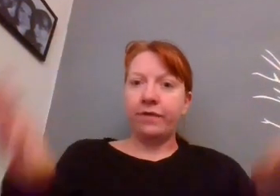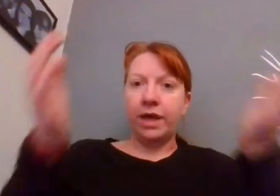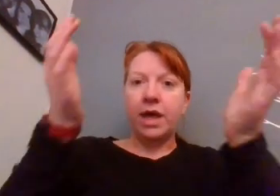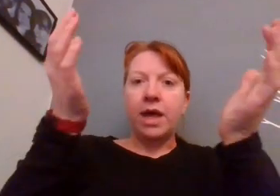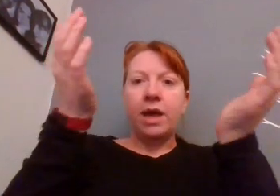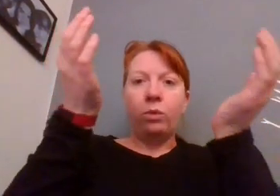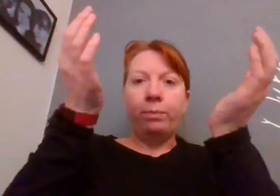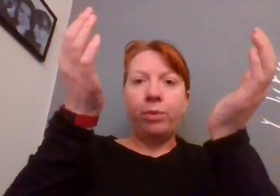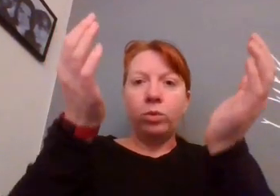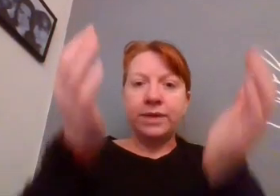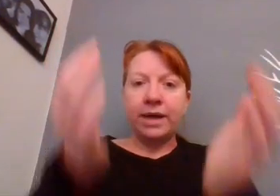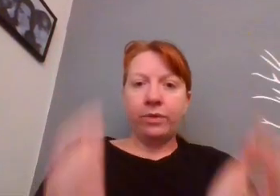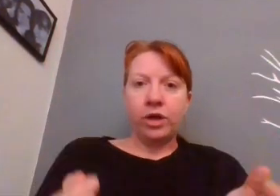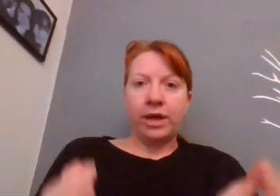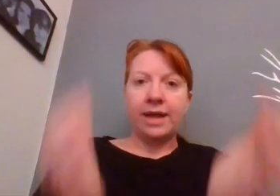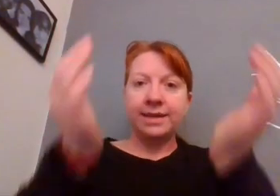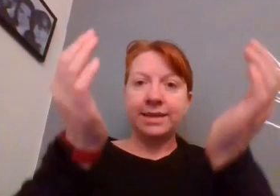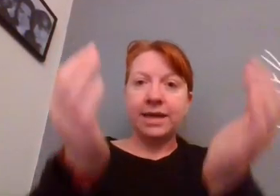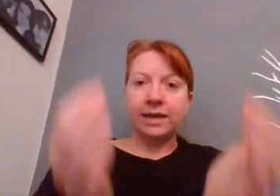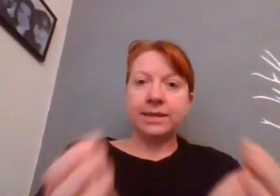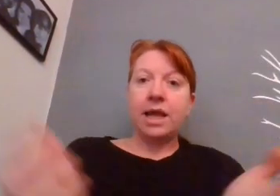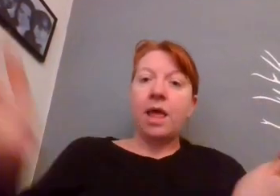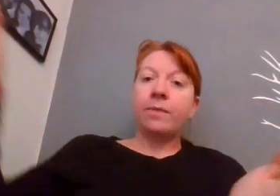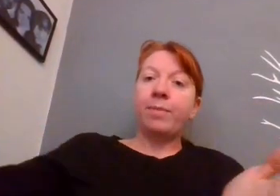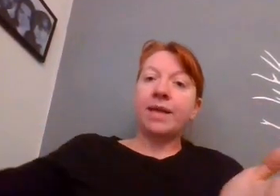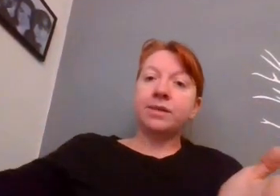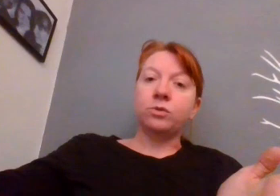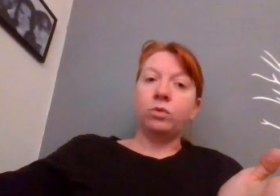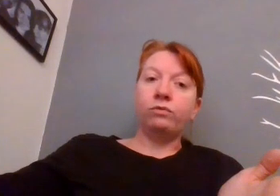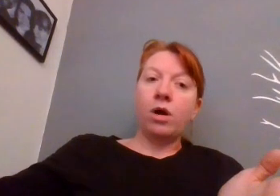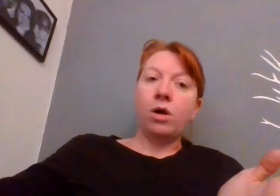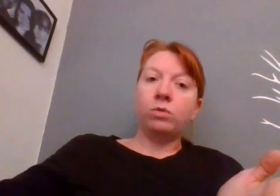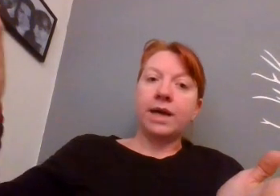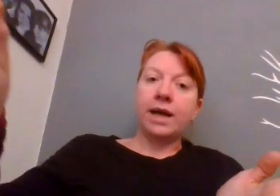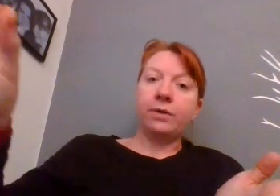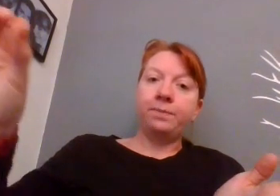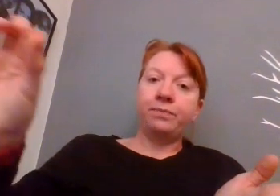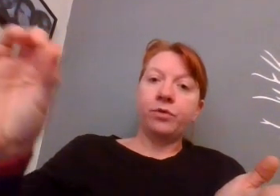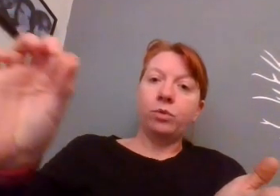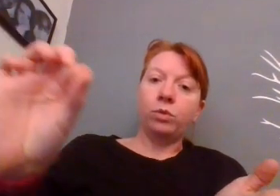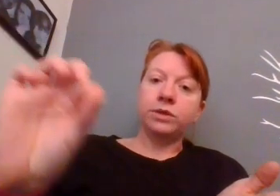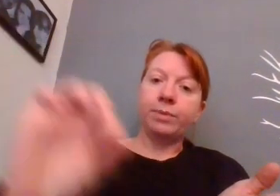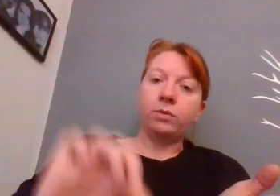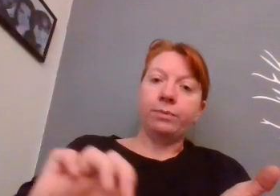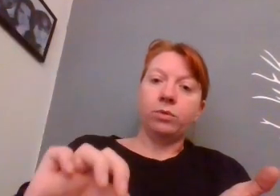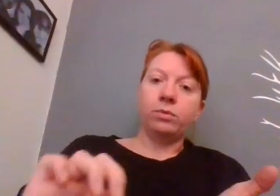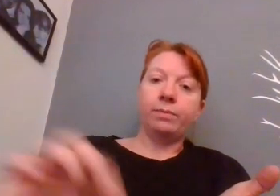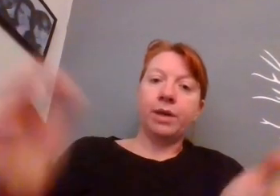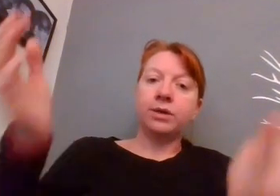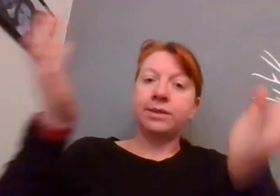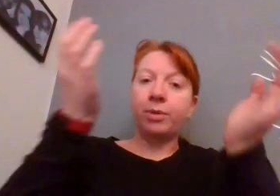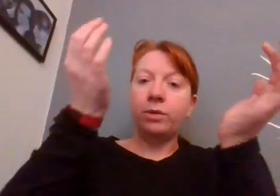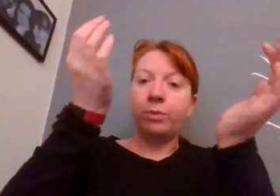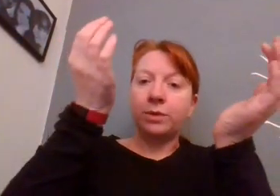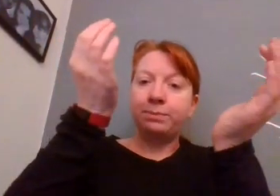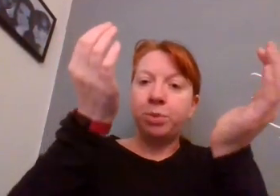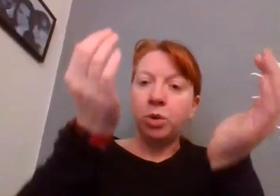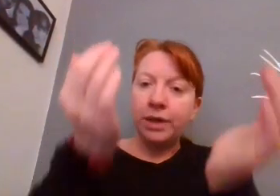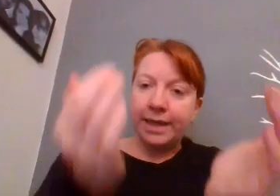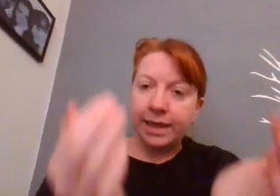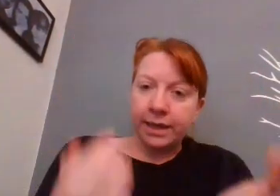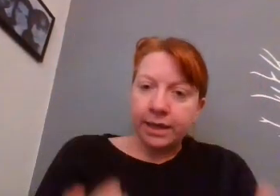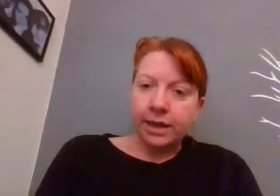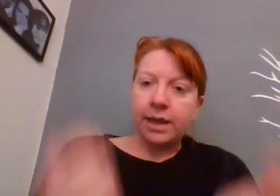ball's quite heavy. It will pull down the sheet, and as it does, the pencil will roll down towards the bowling ball because the bowling ball